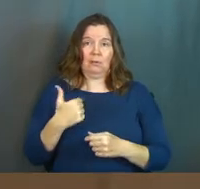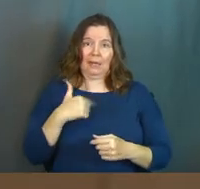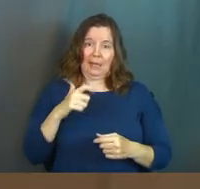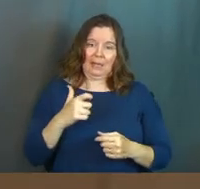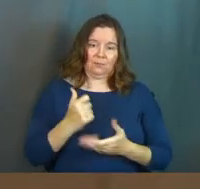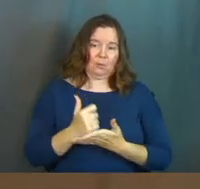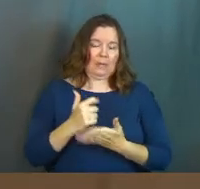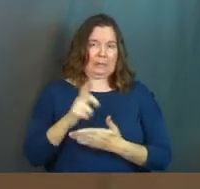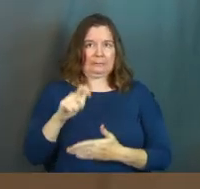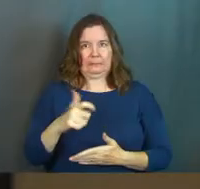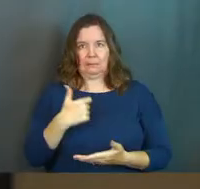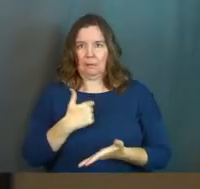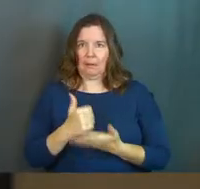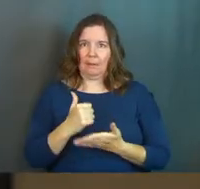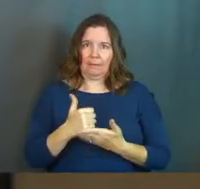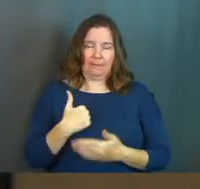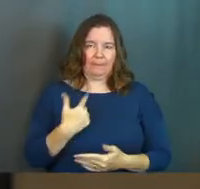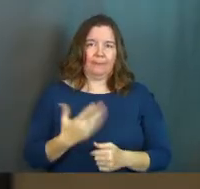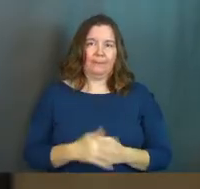I got to get help.